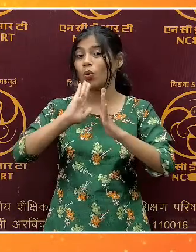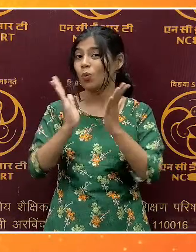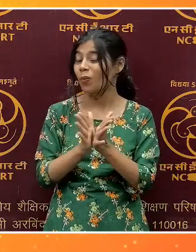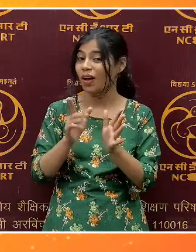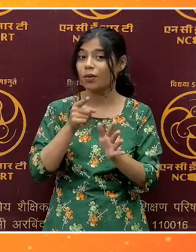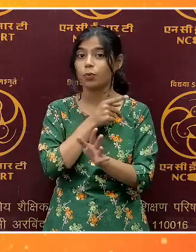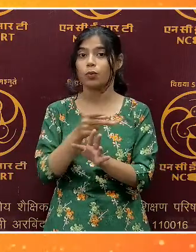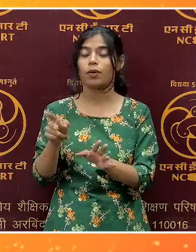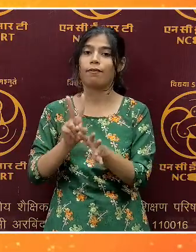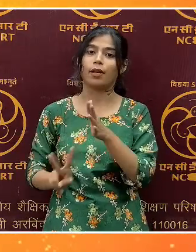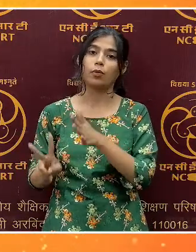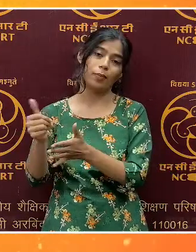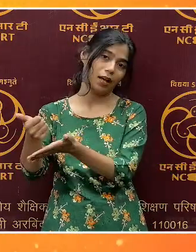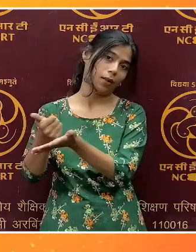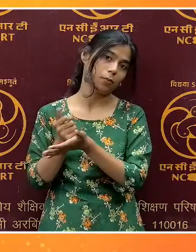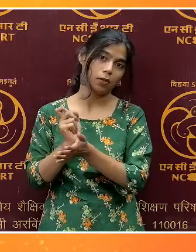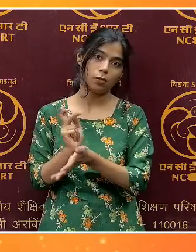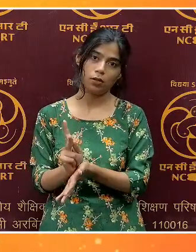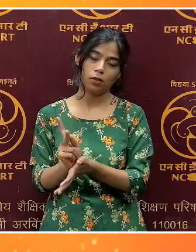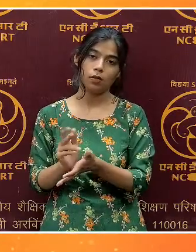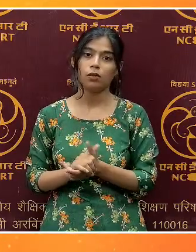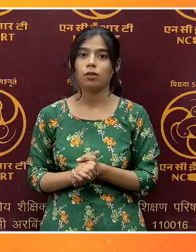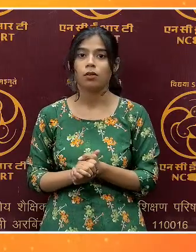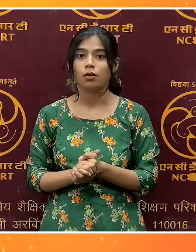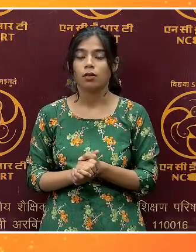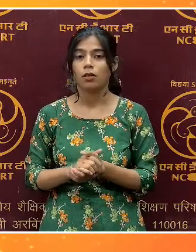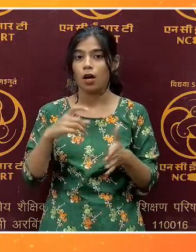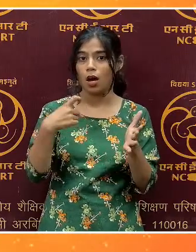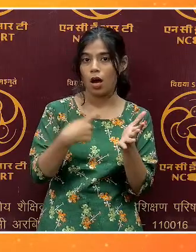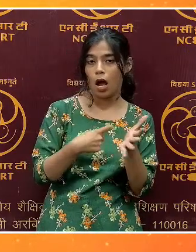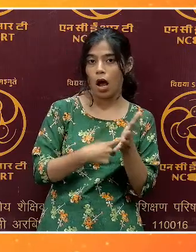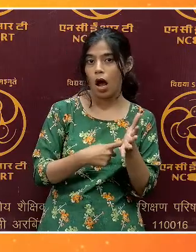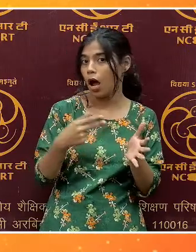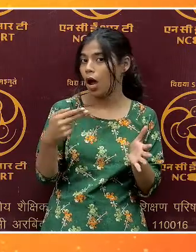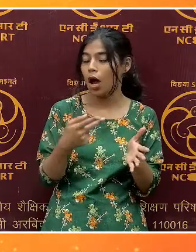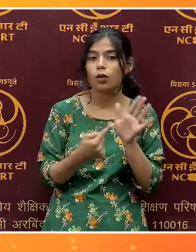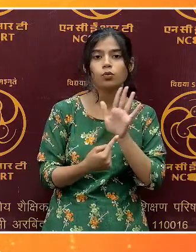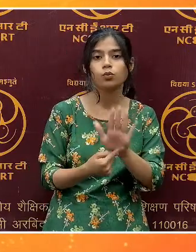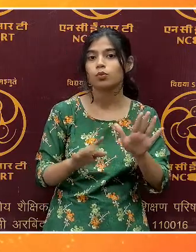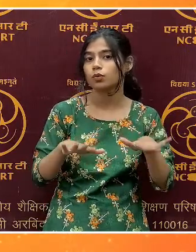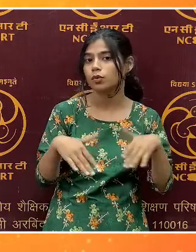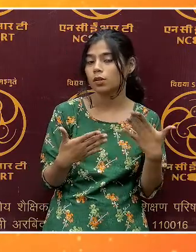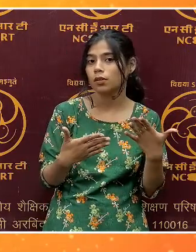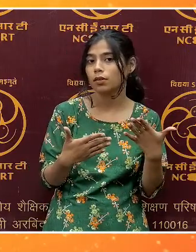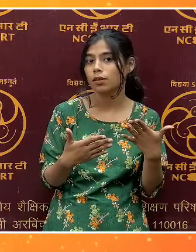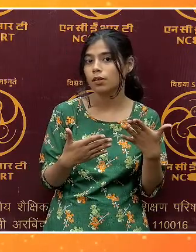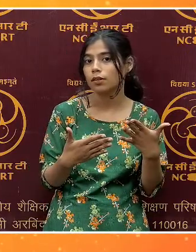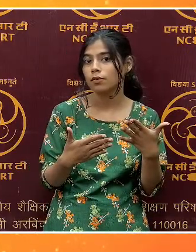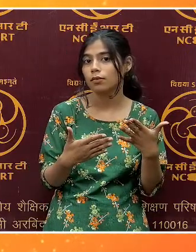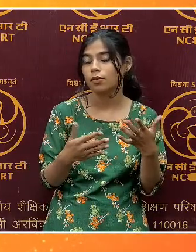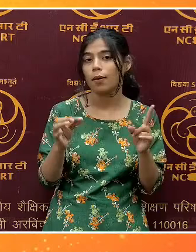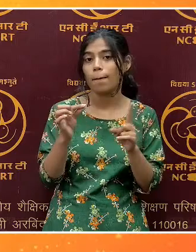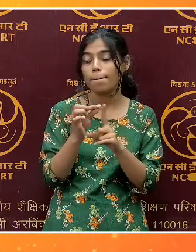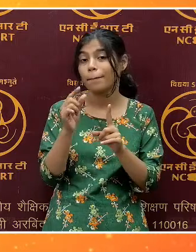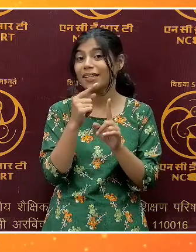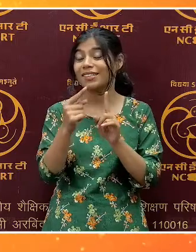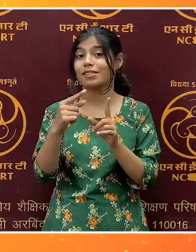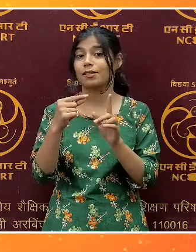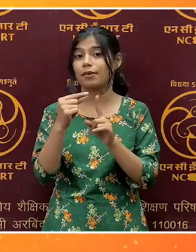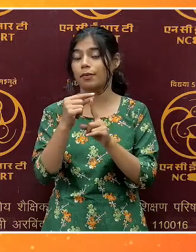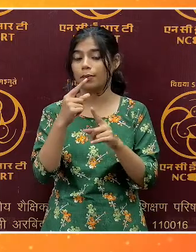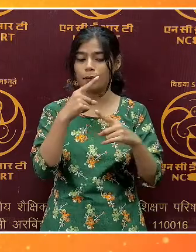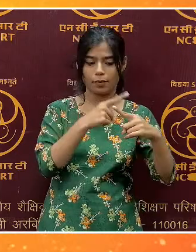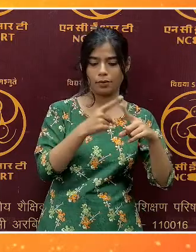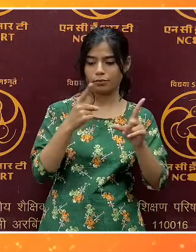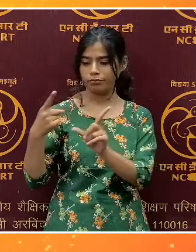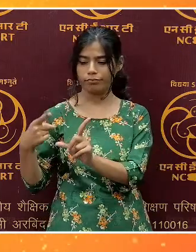point P. R theta defines the final position P of the particle. Like